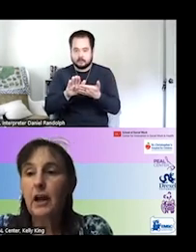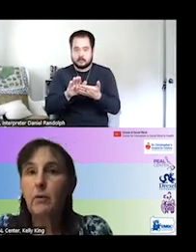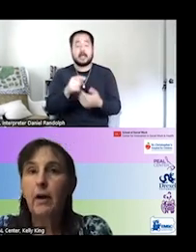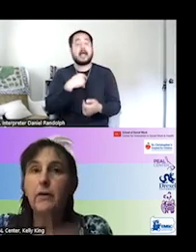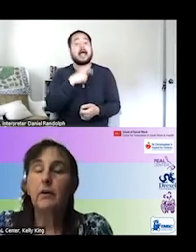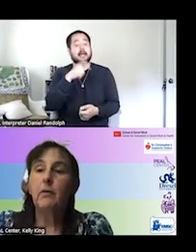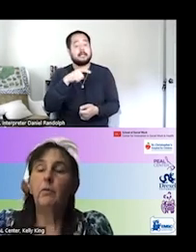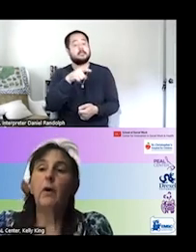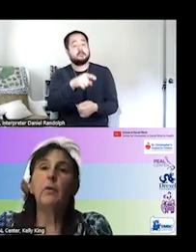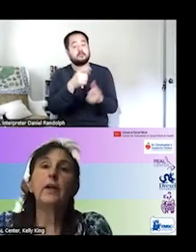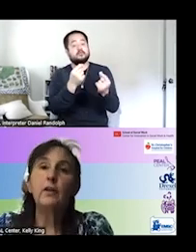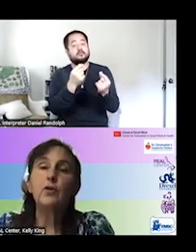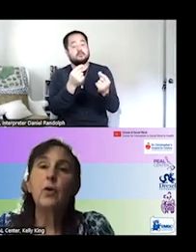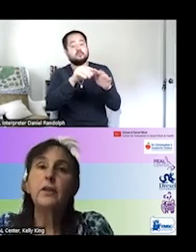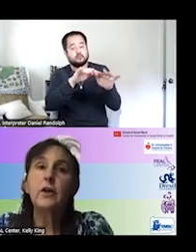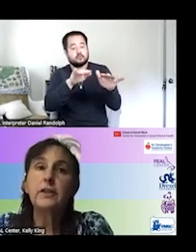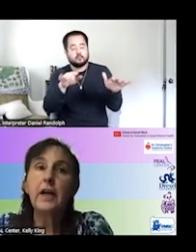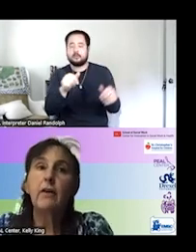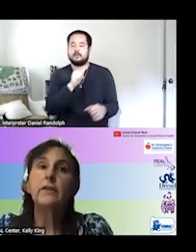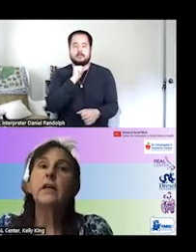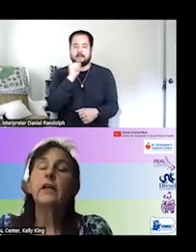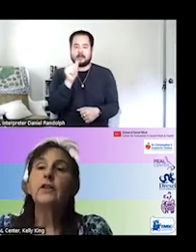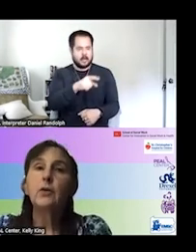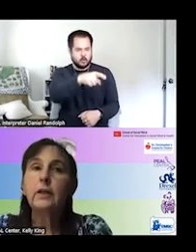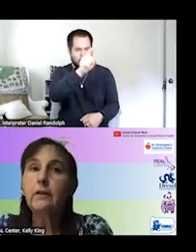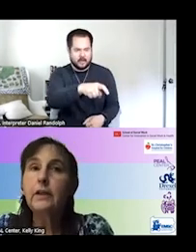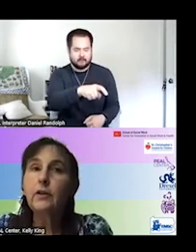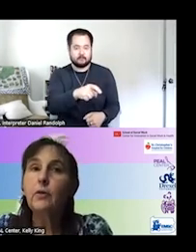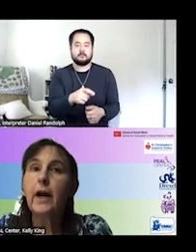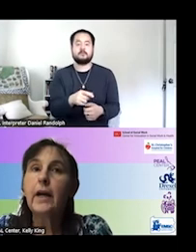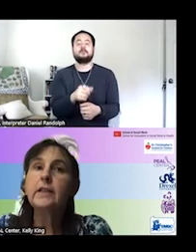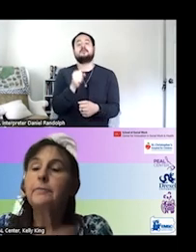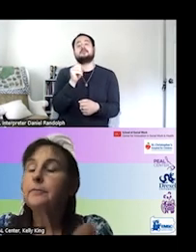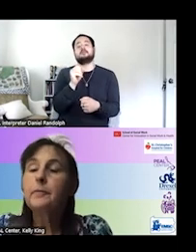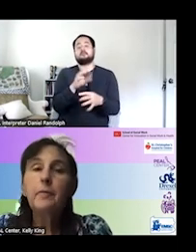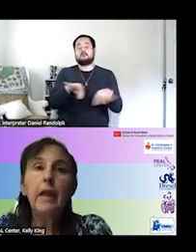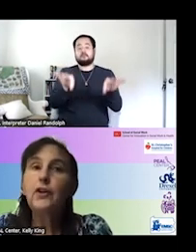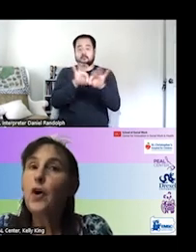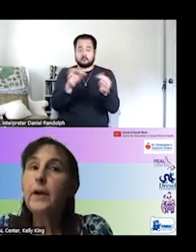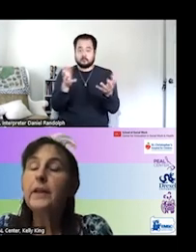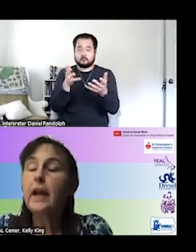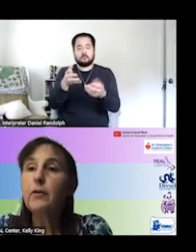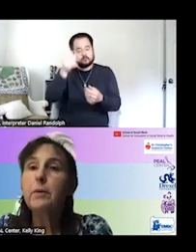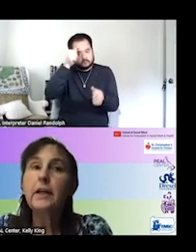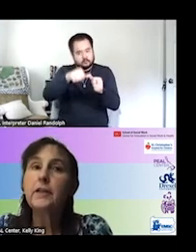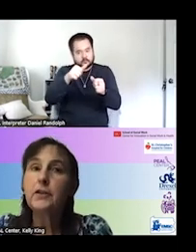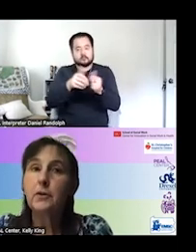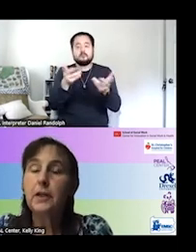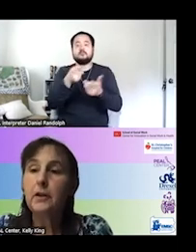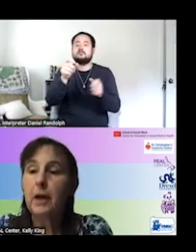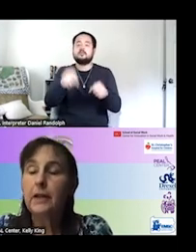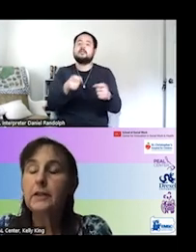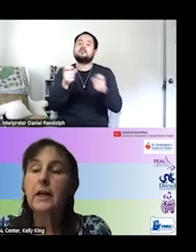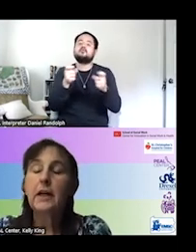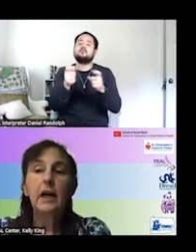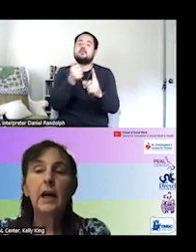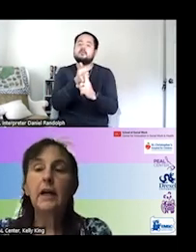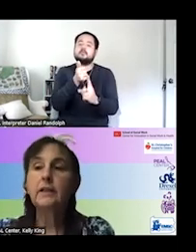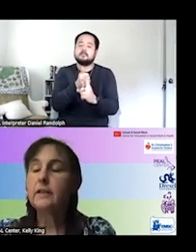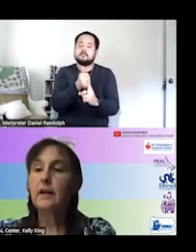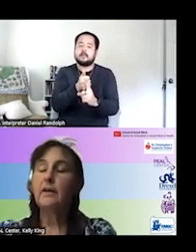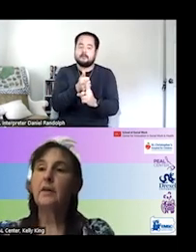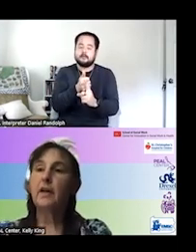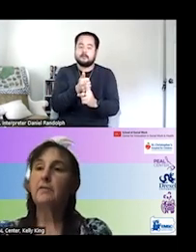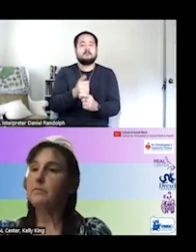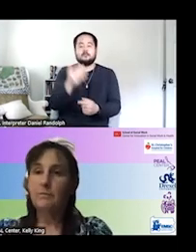situation. However, what we can control is ourselves. So give a little grace, knowing that everybody is doing your best,